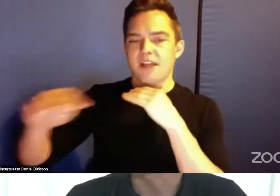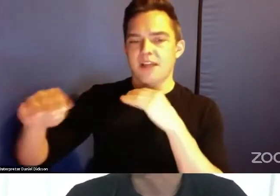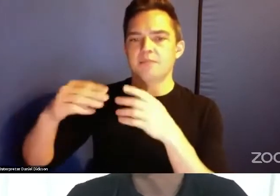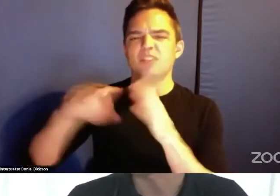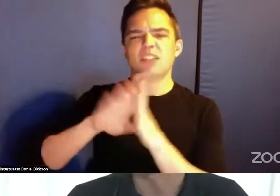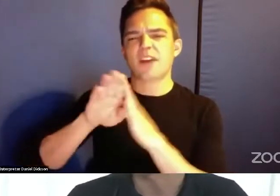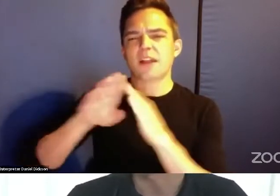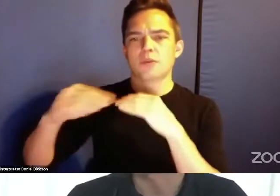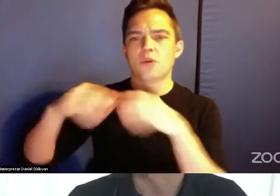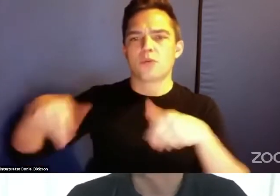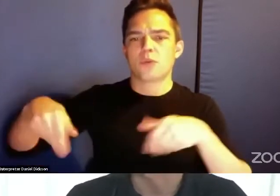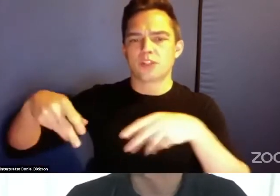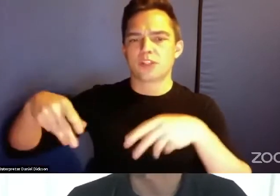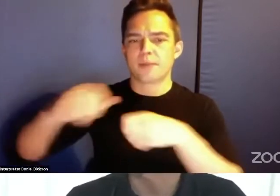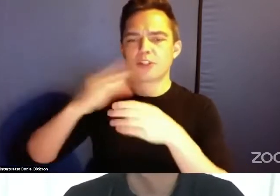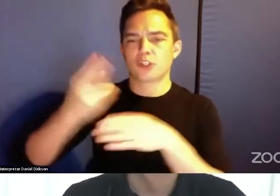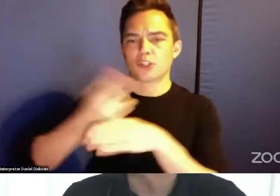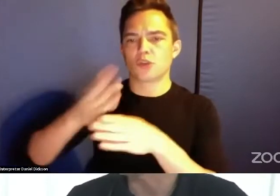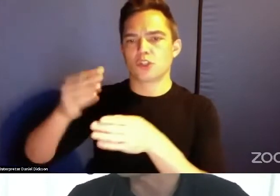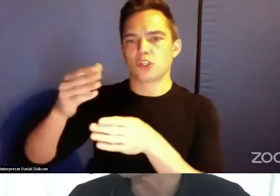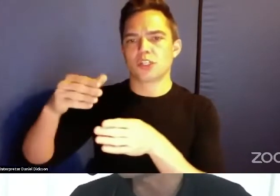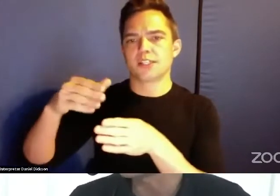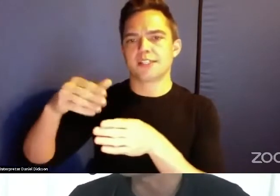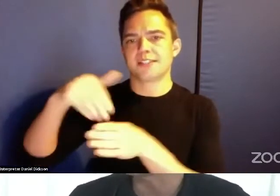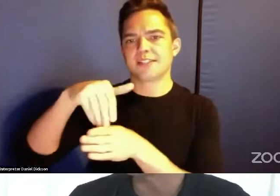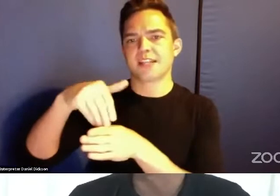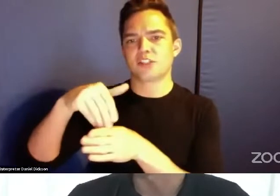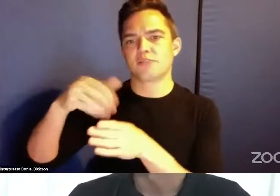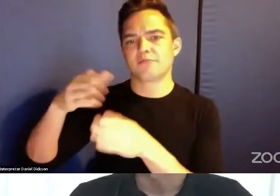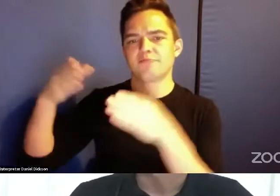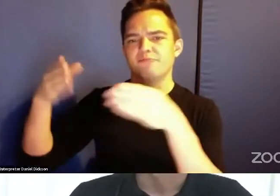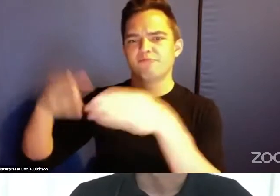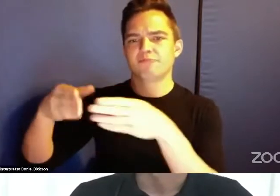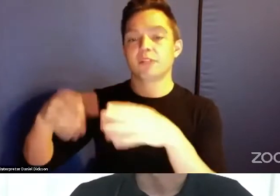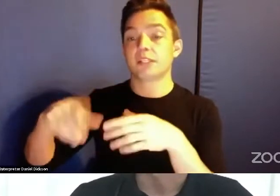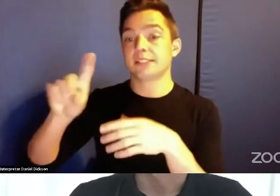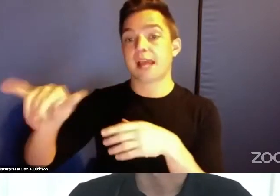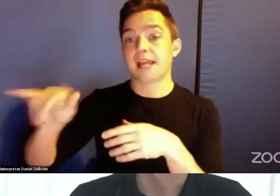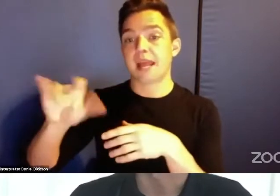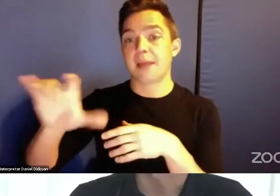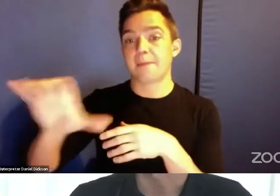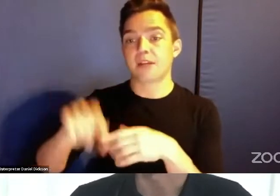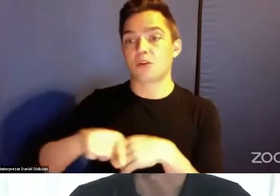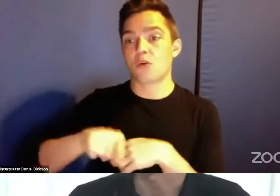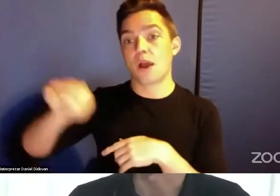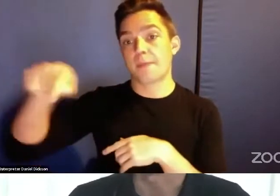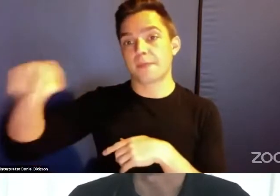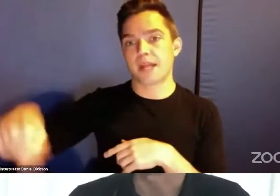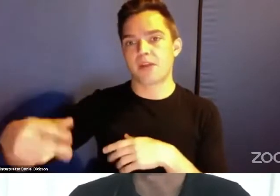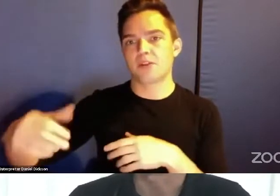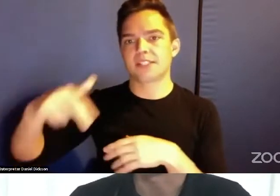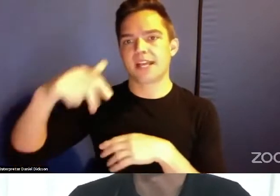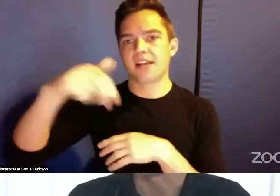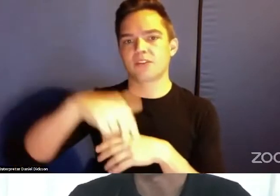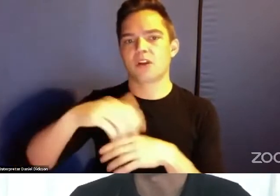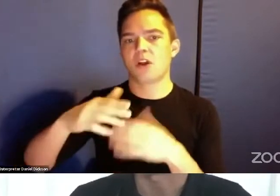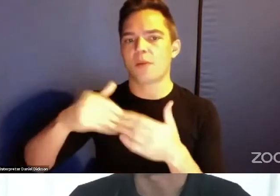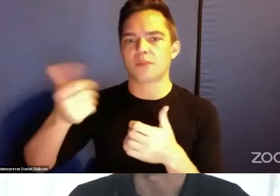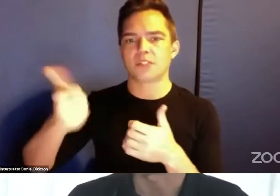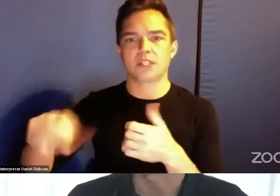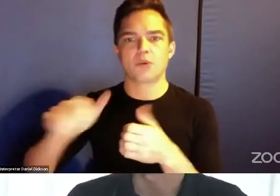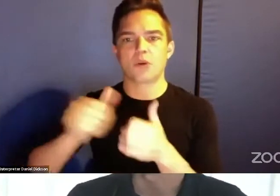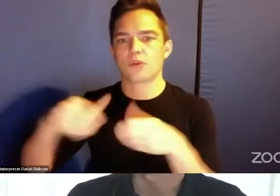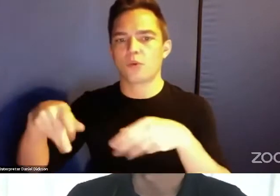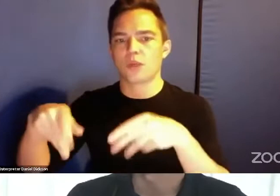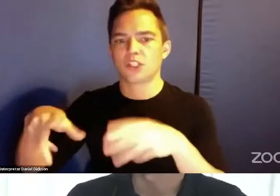dynamic. It can climb stairs. You can go almost everywhere with the wheelchair, and congratulations to all the teams how they